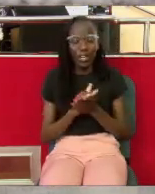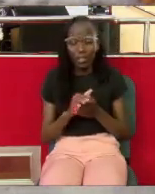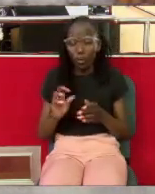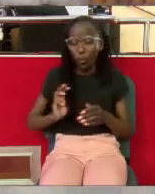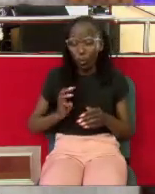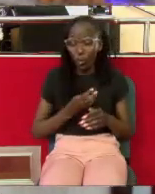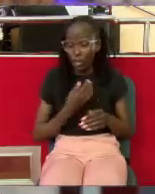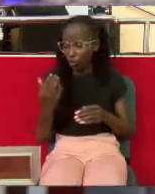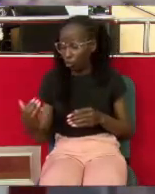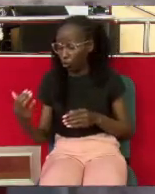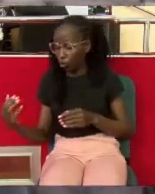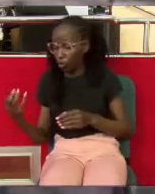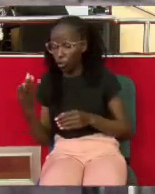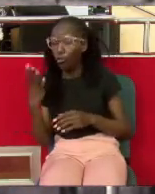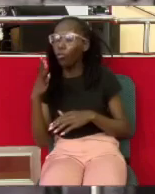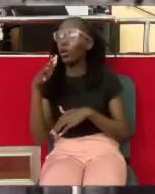God